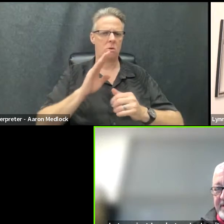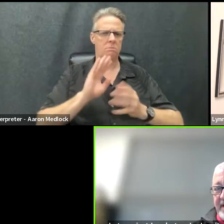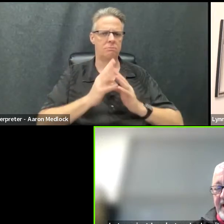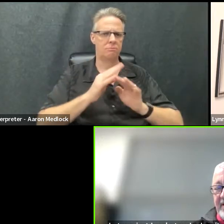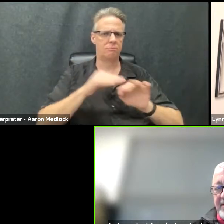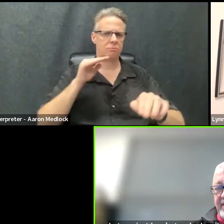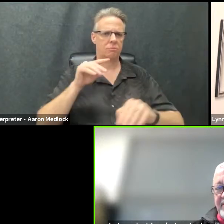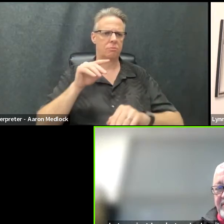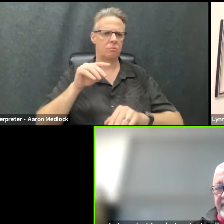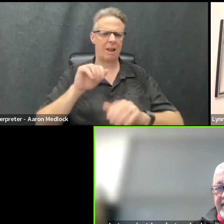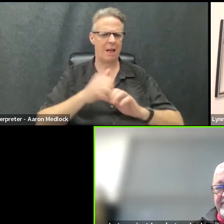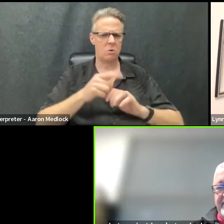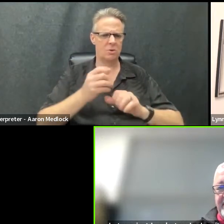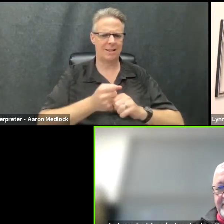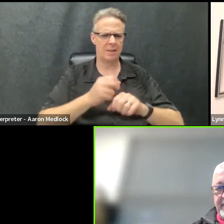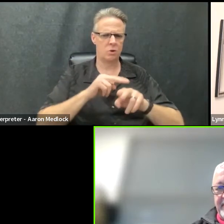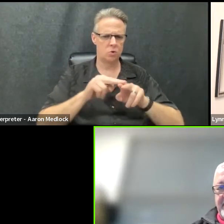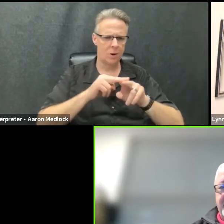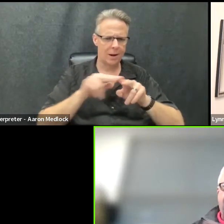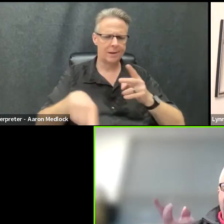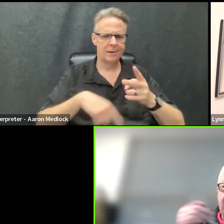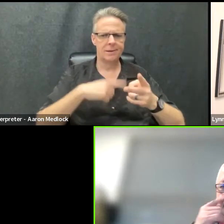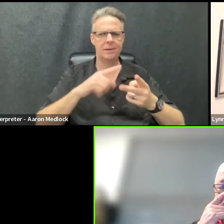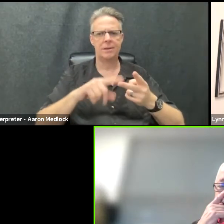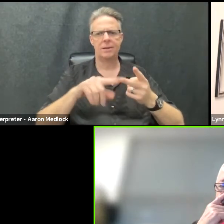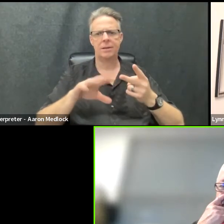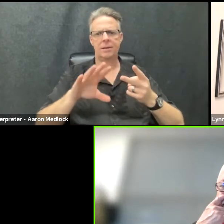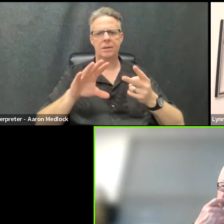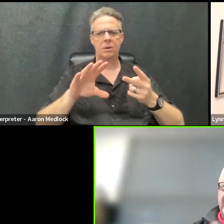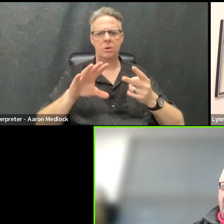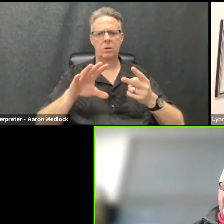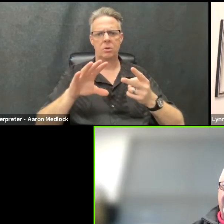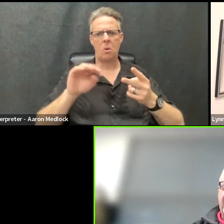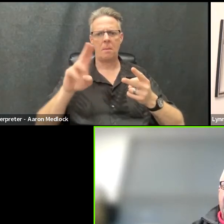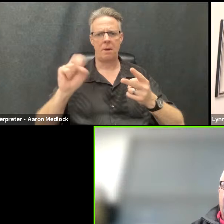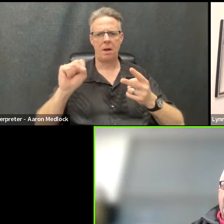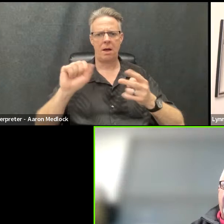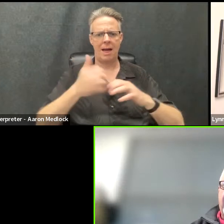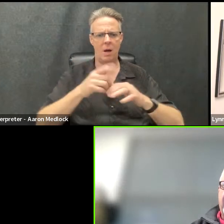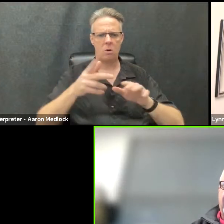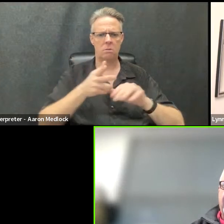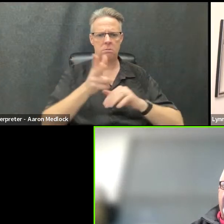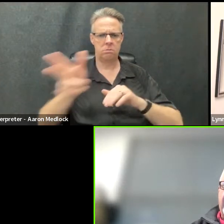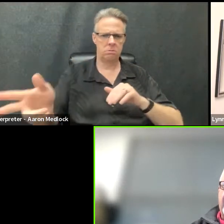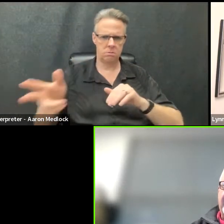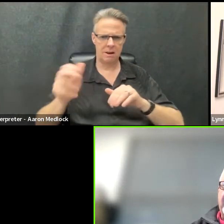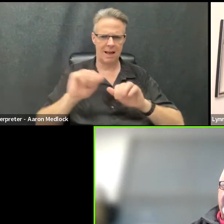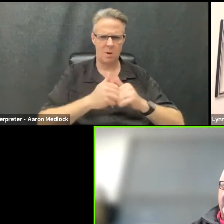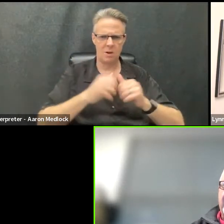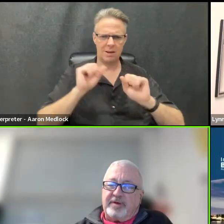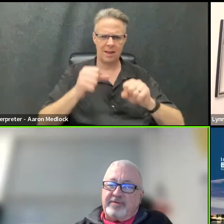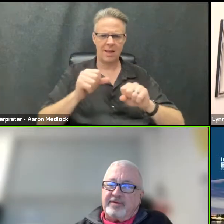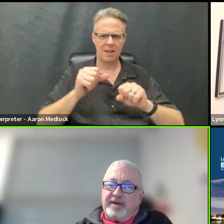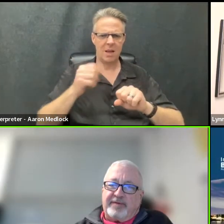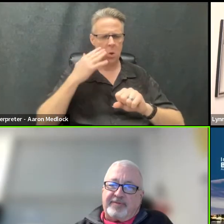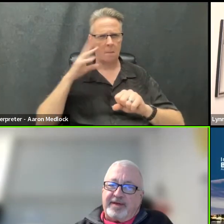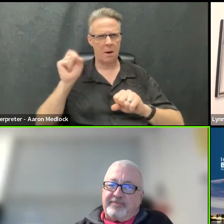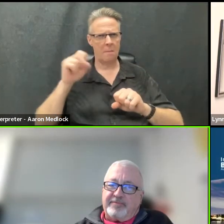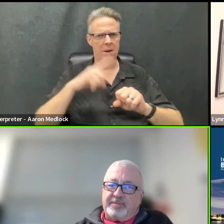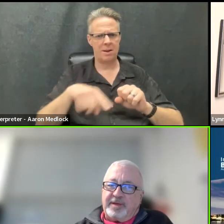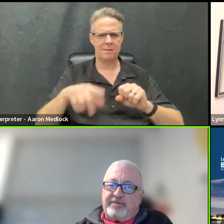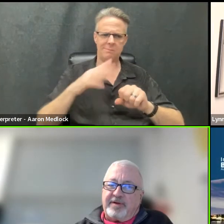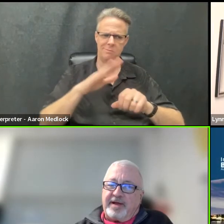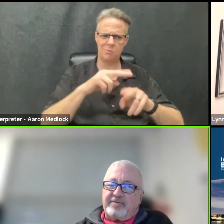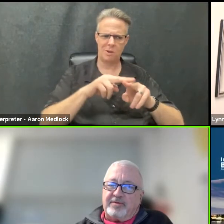discussed. How do you get the trains and or buses off I can tell on the buses, but the trains are going to